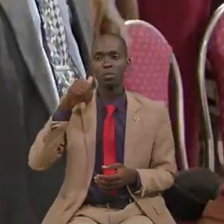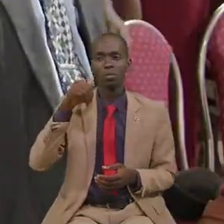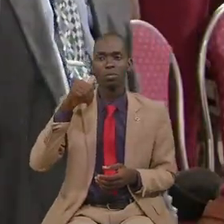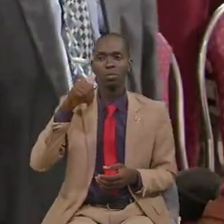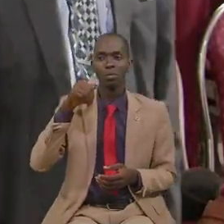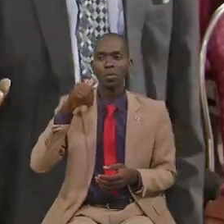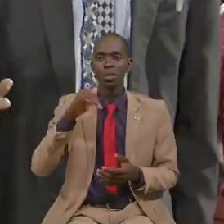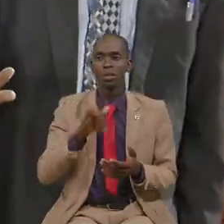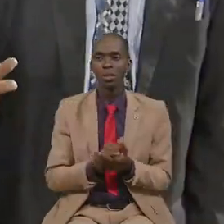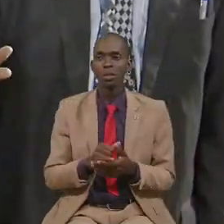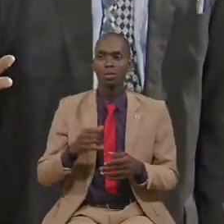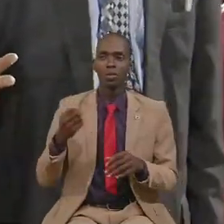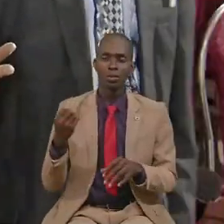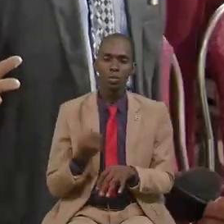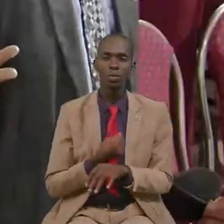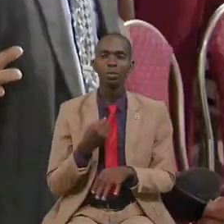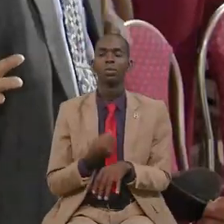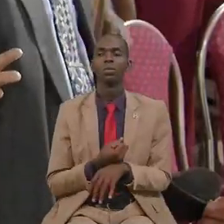stony